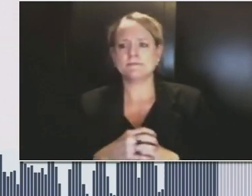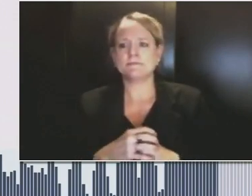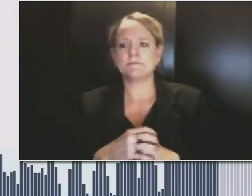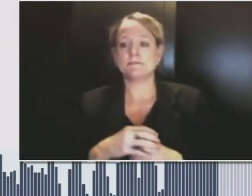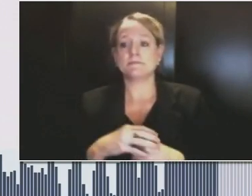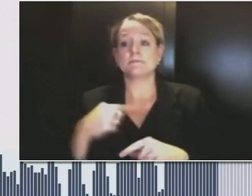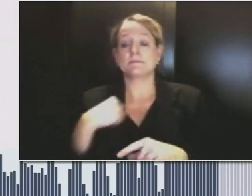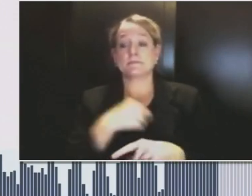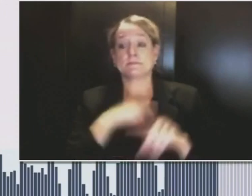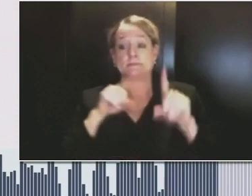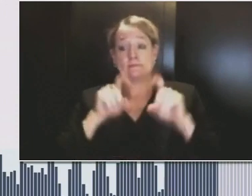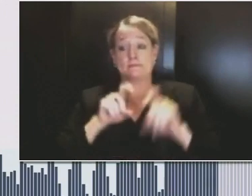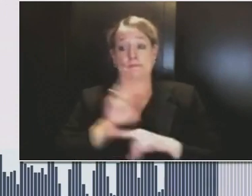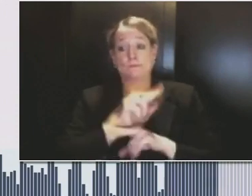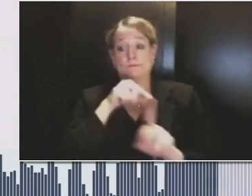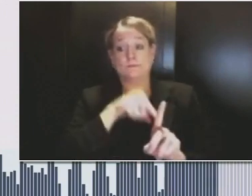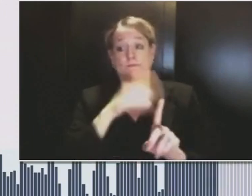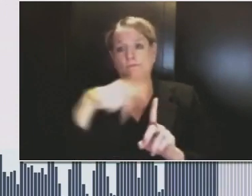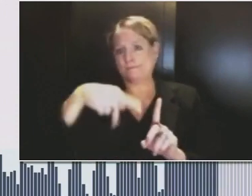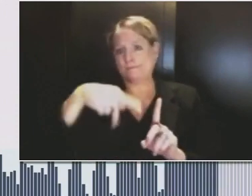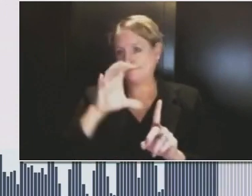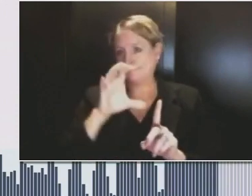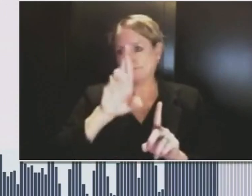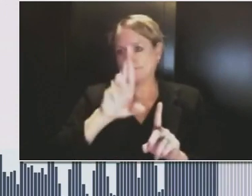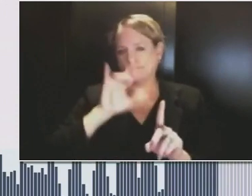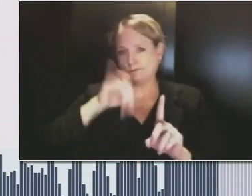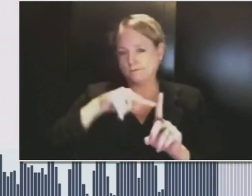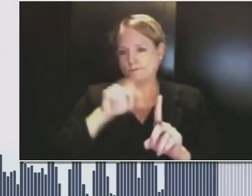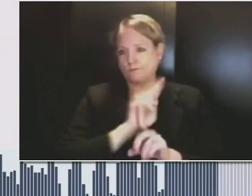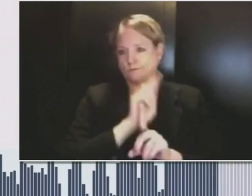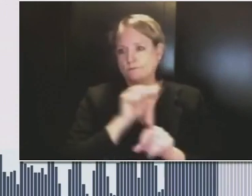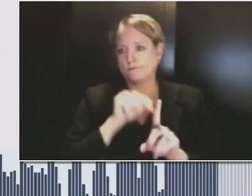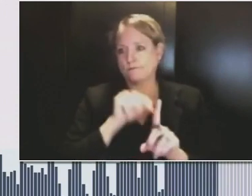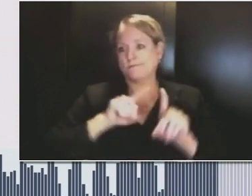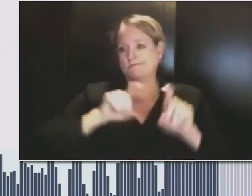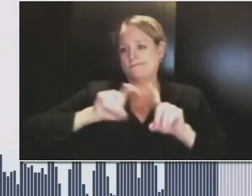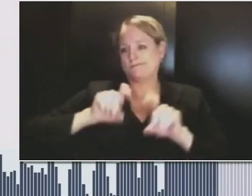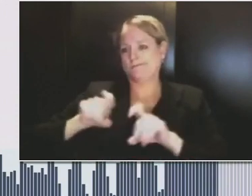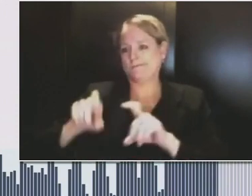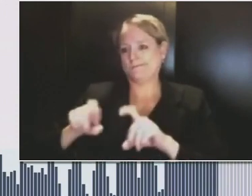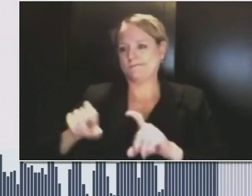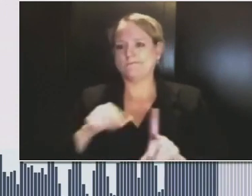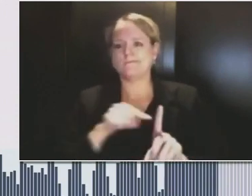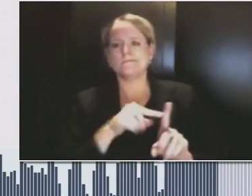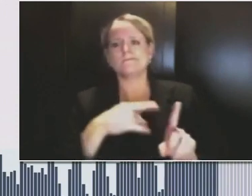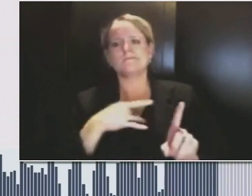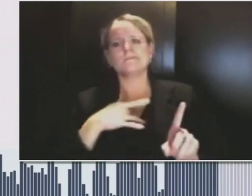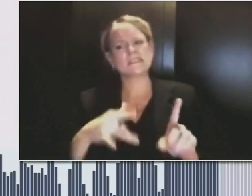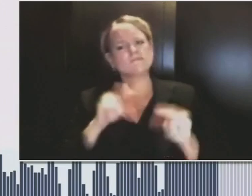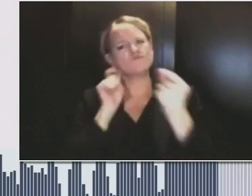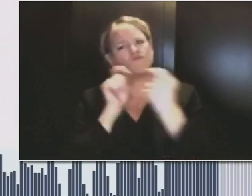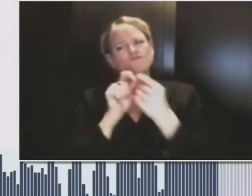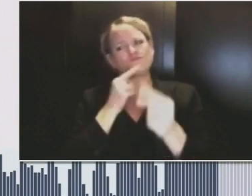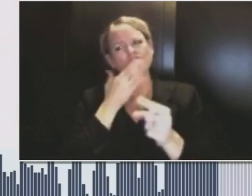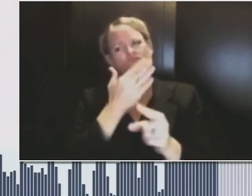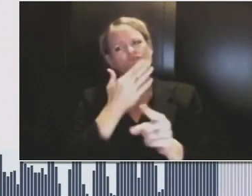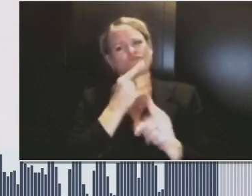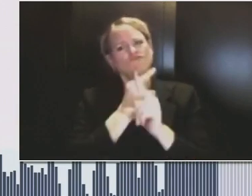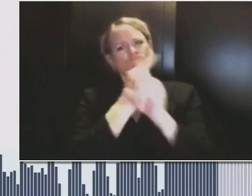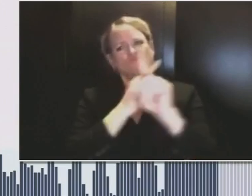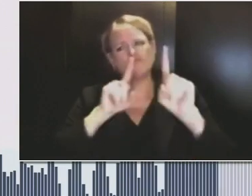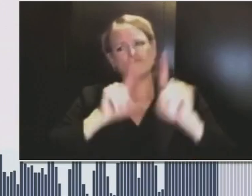be positive. So sometimes we see tests go from positive to negative on repeat testing